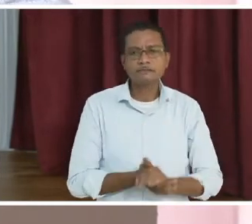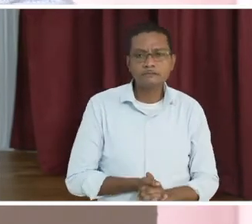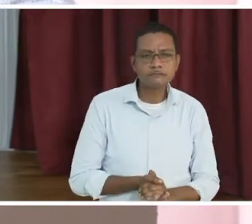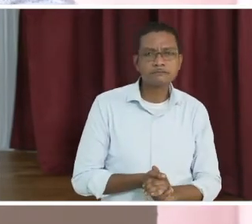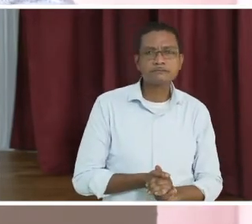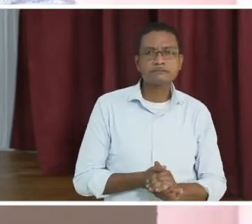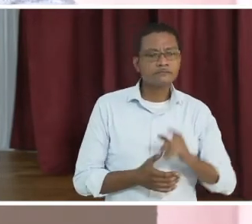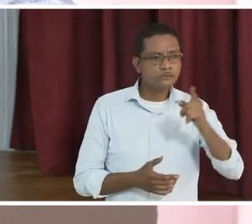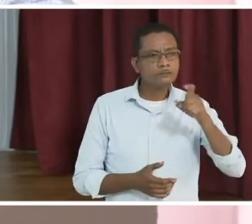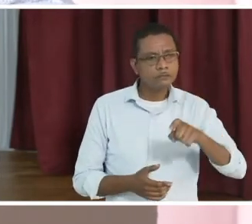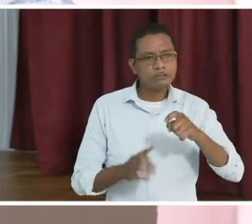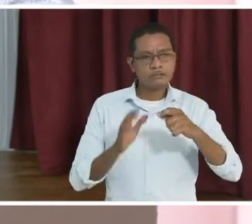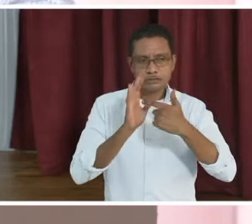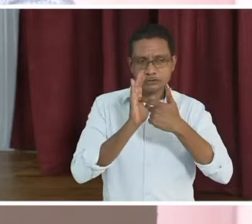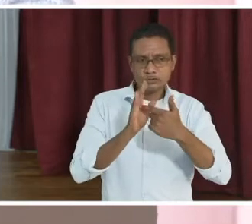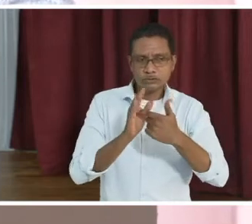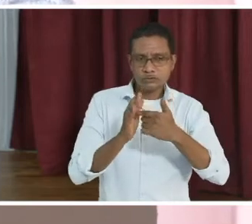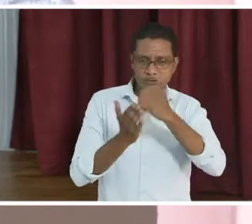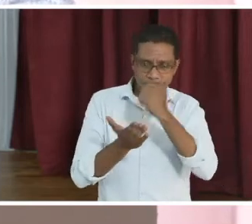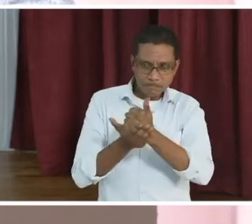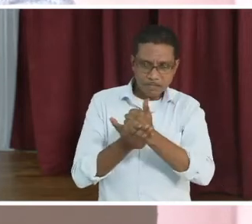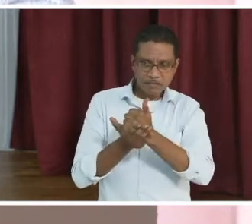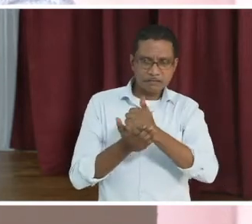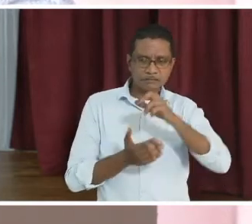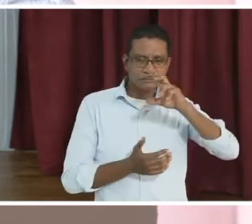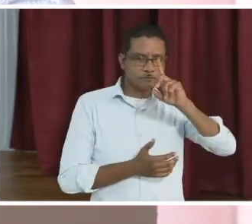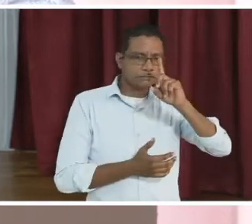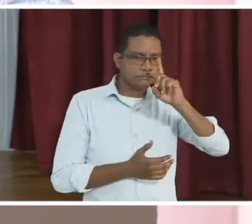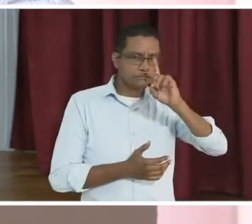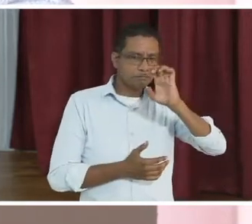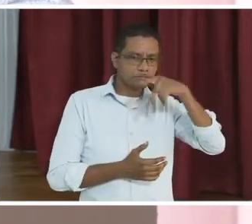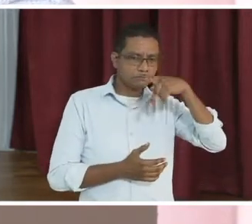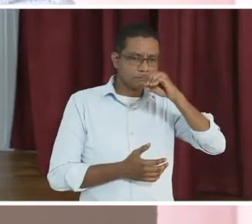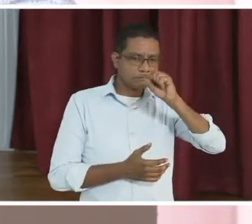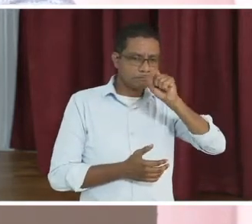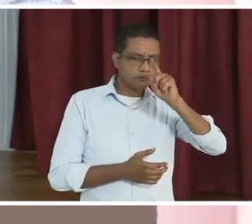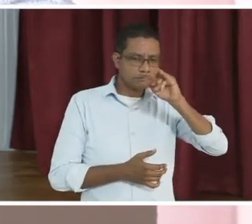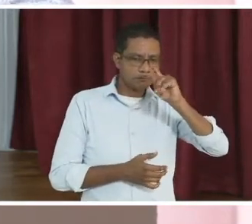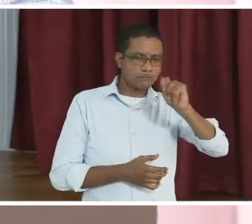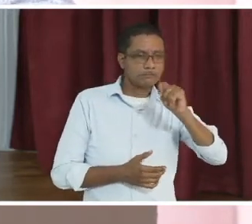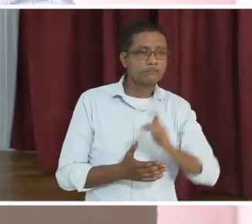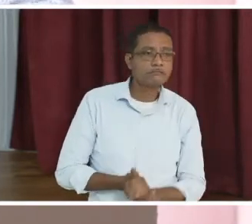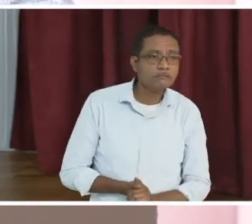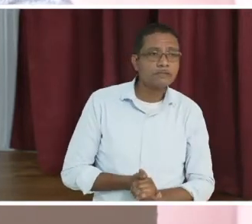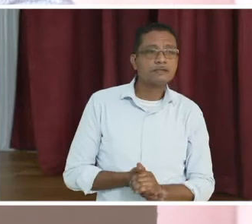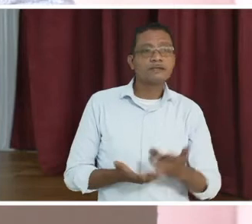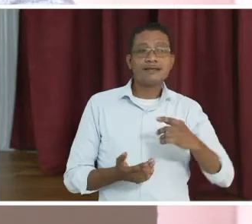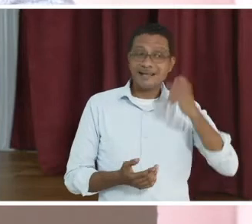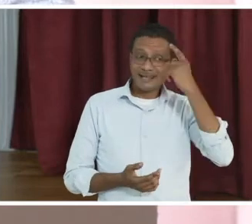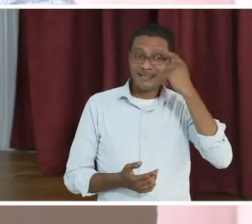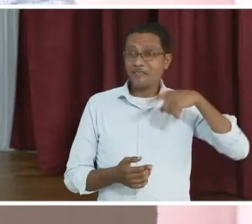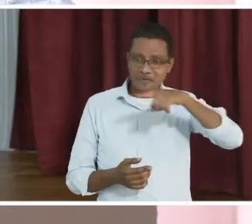bank deposits, because these persons would not have the opportunity to have a job letter or payslip from an organization or